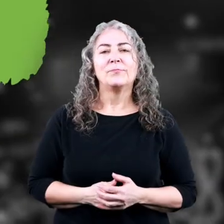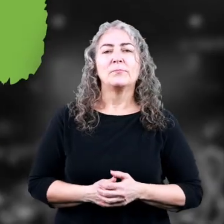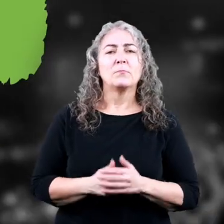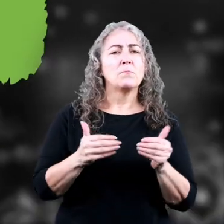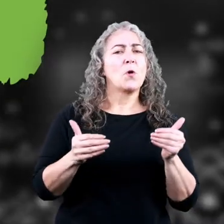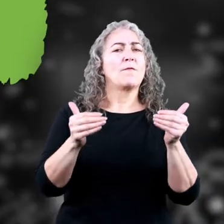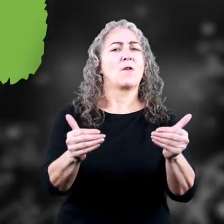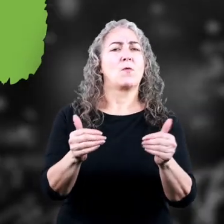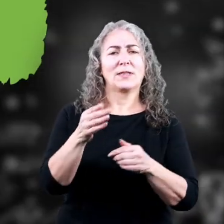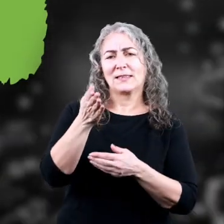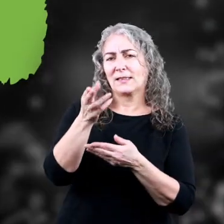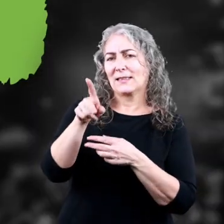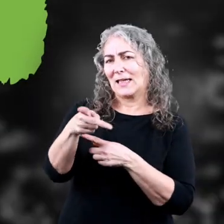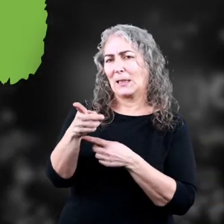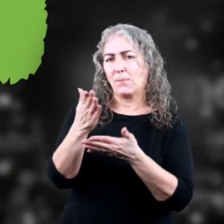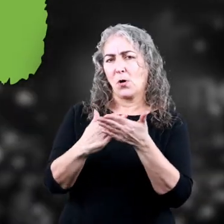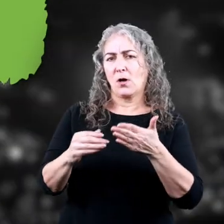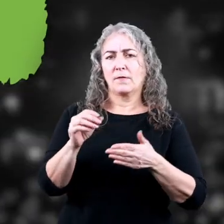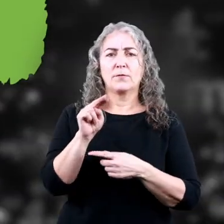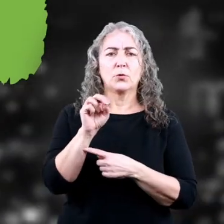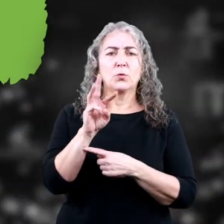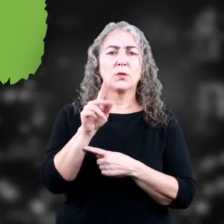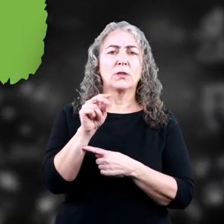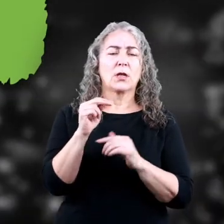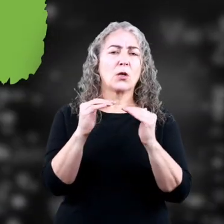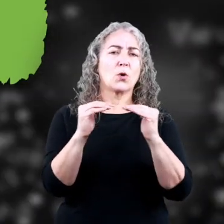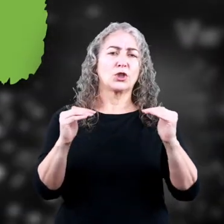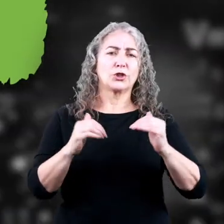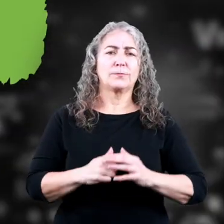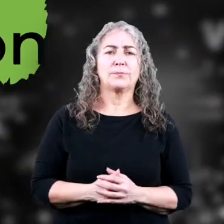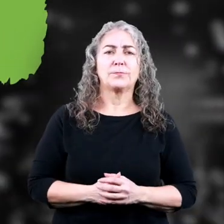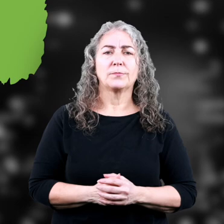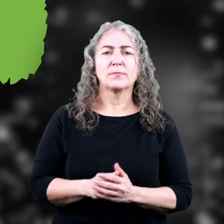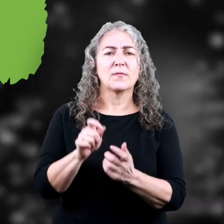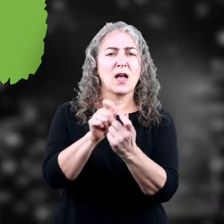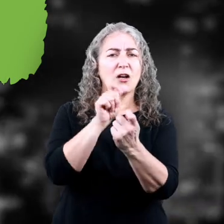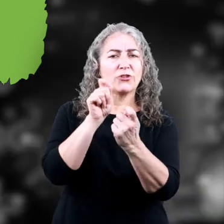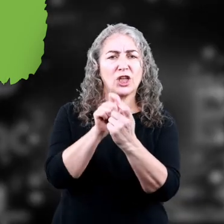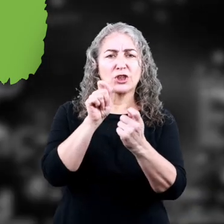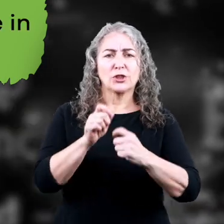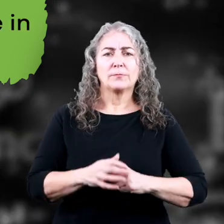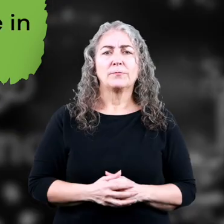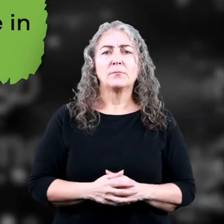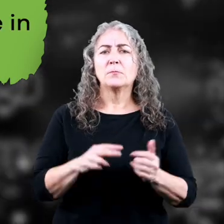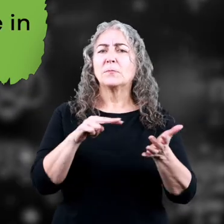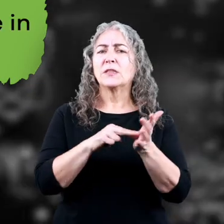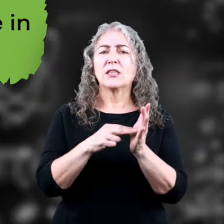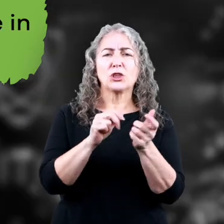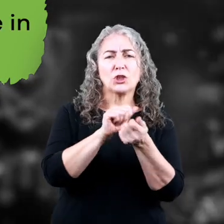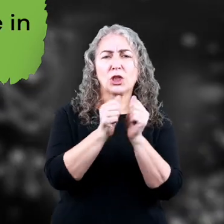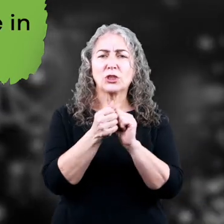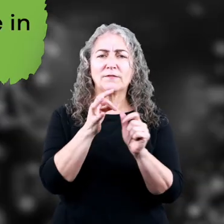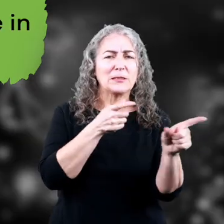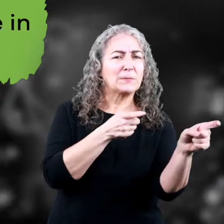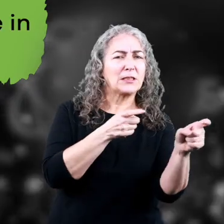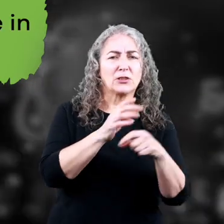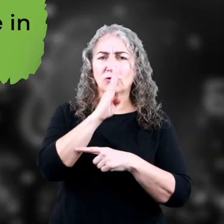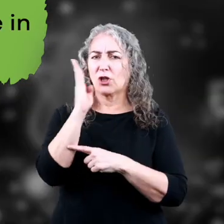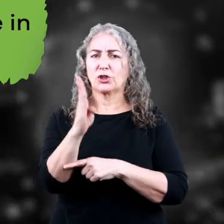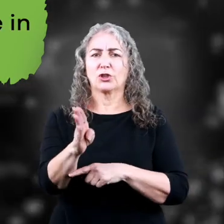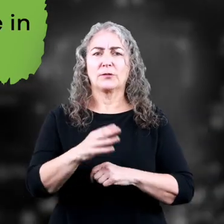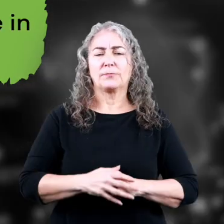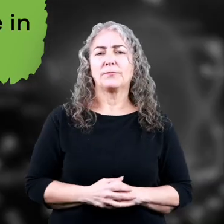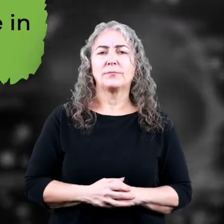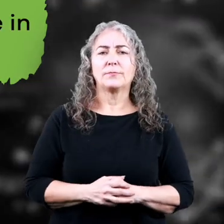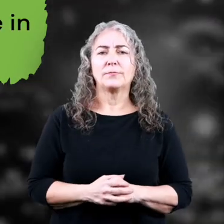Let's move on to the last part of Newton's equation. Acceleration. Acceleration means a change in